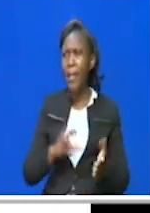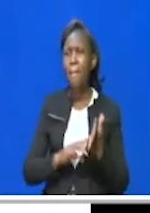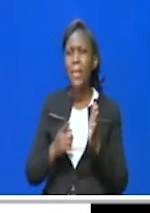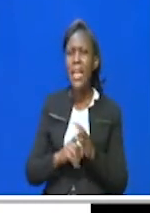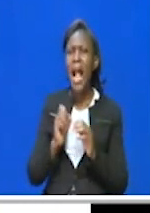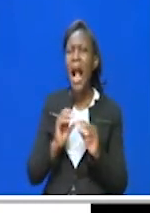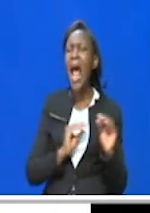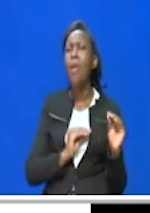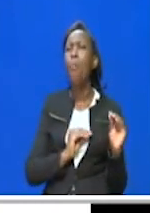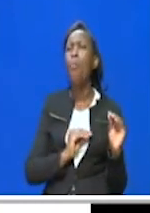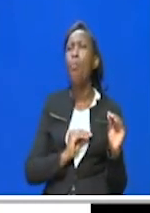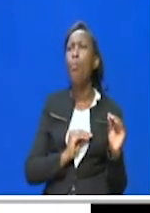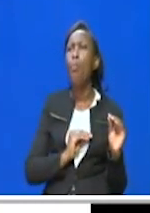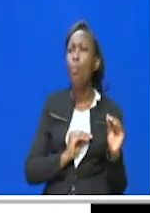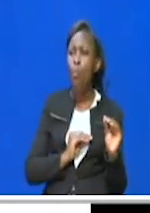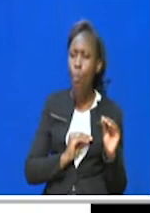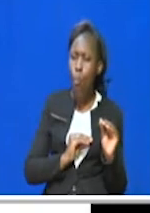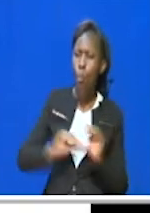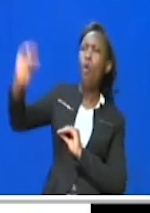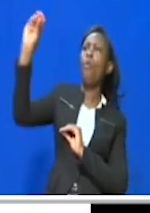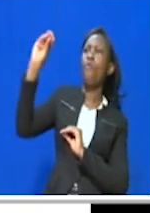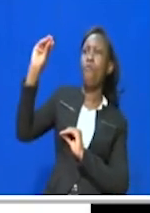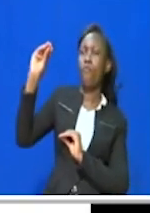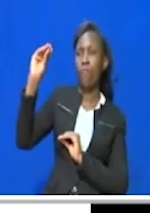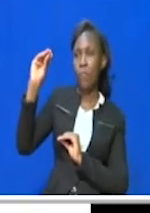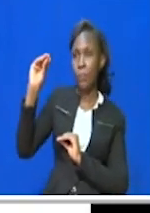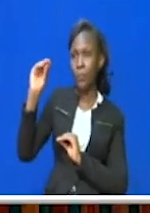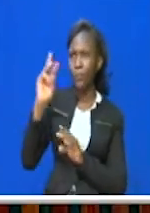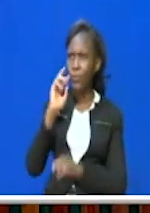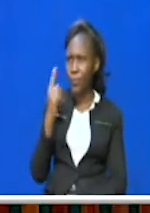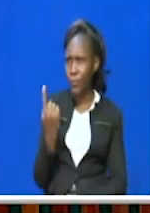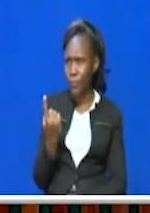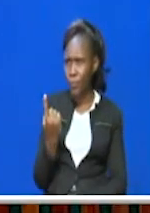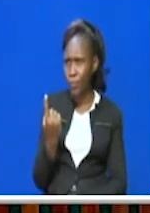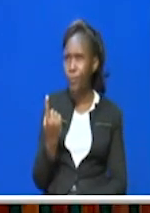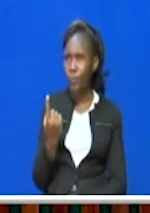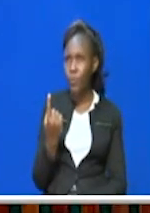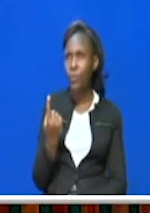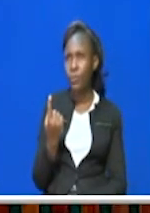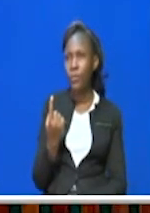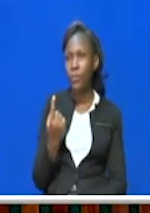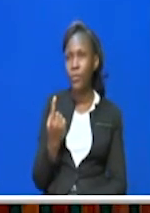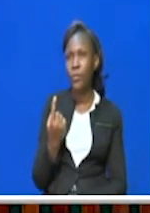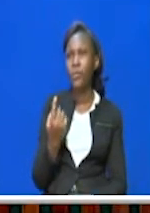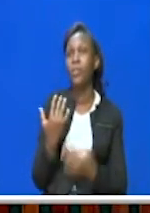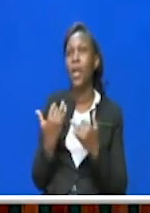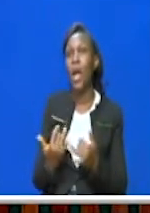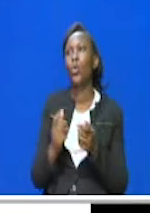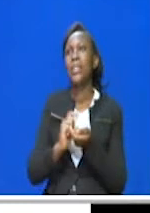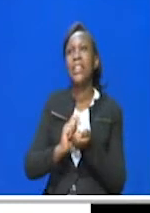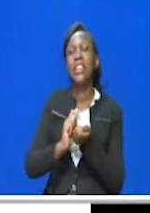move in a continuous random motion. If we move on now to the next area, we have the